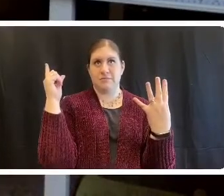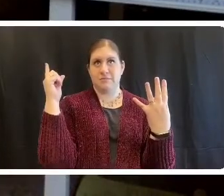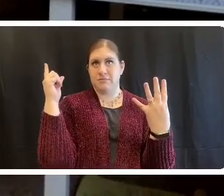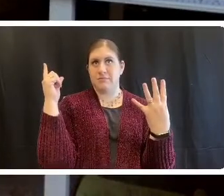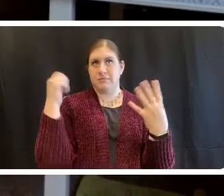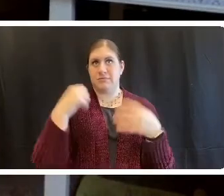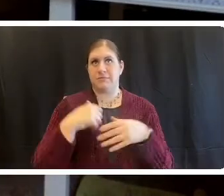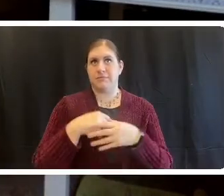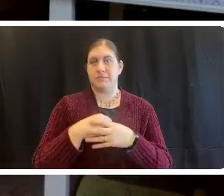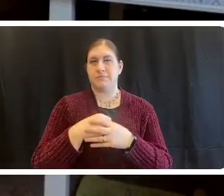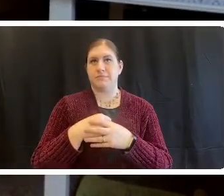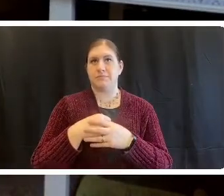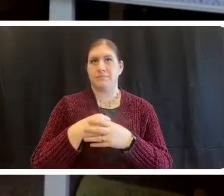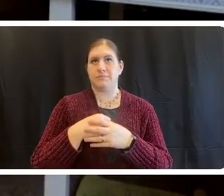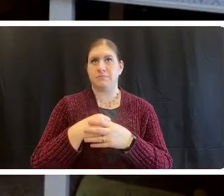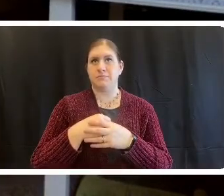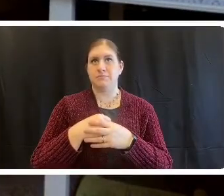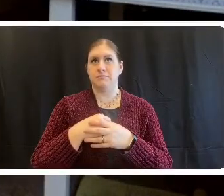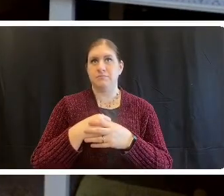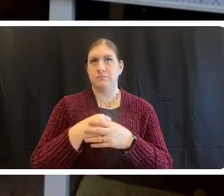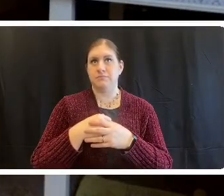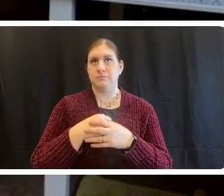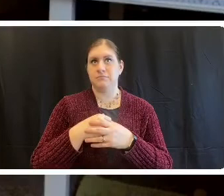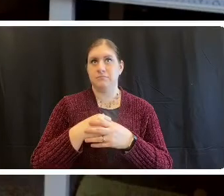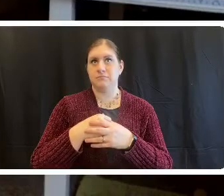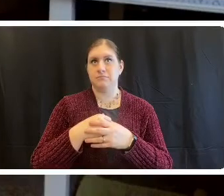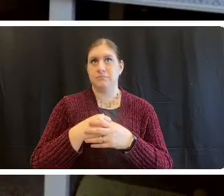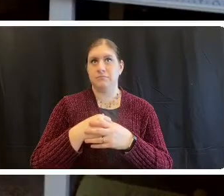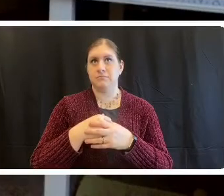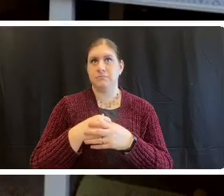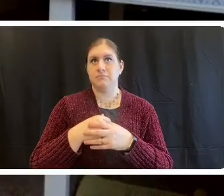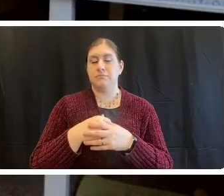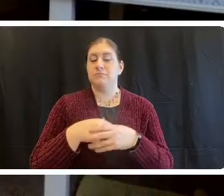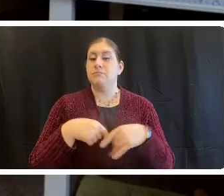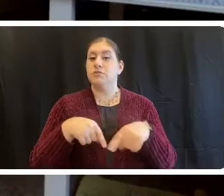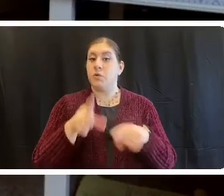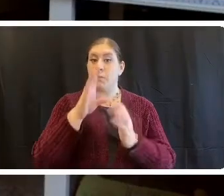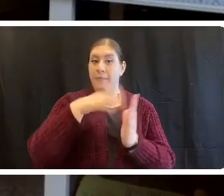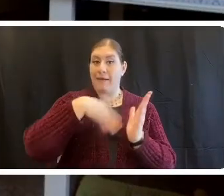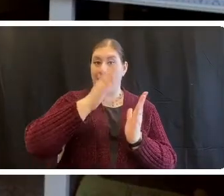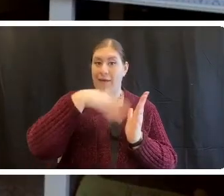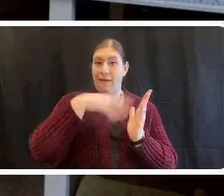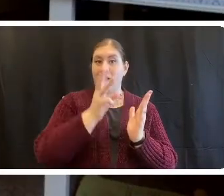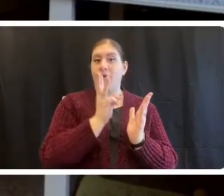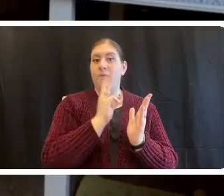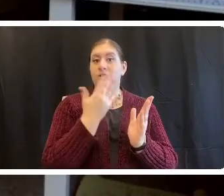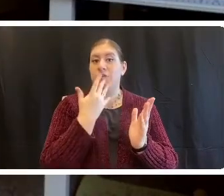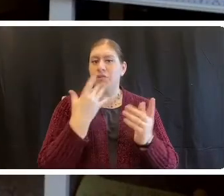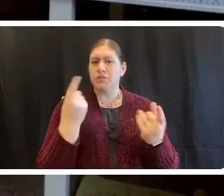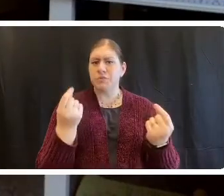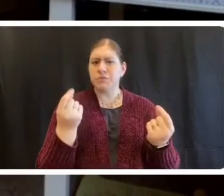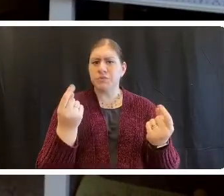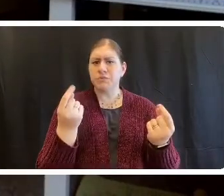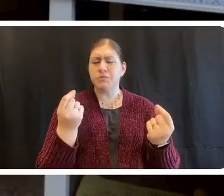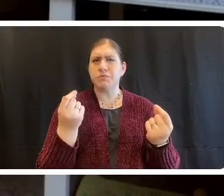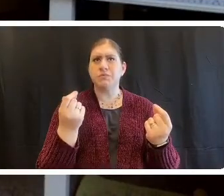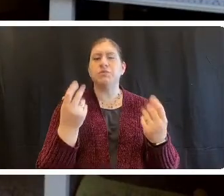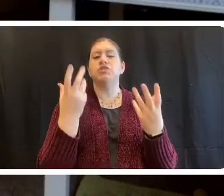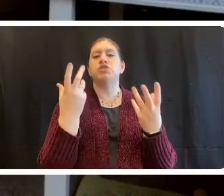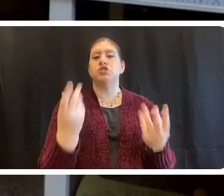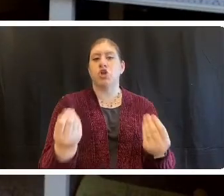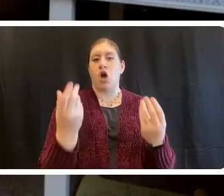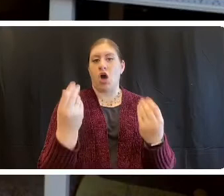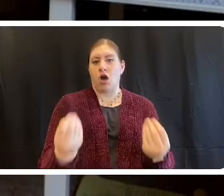see. And what you want when you're painting in watercolor, you want a nice